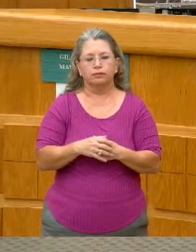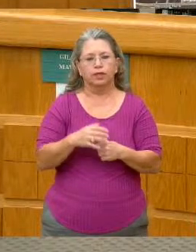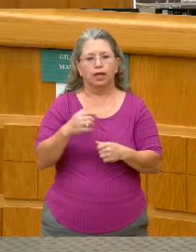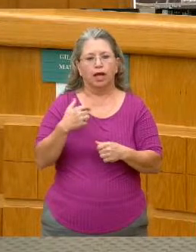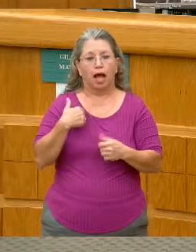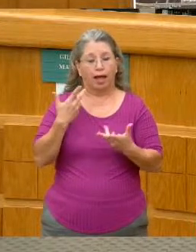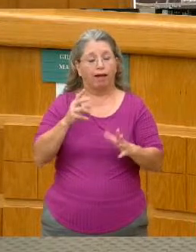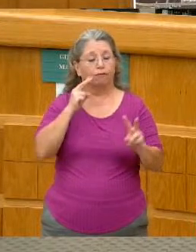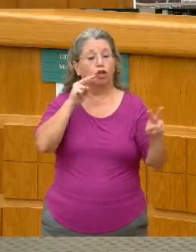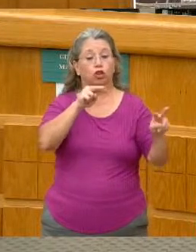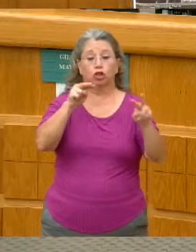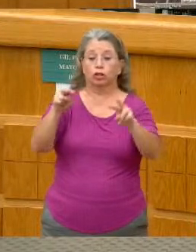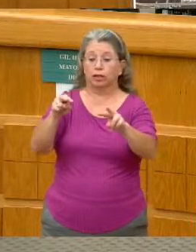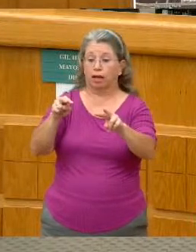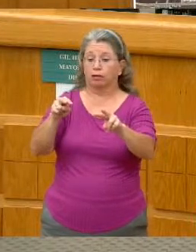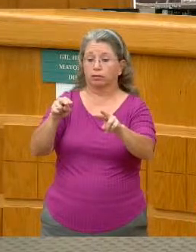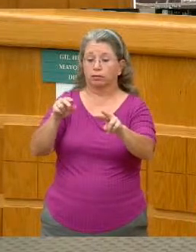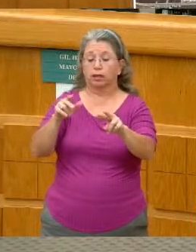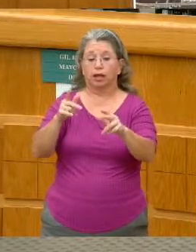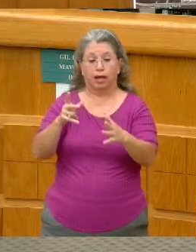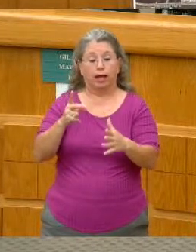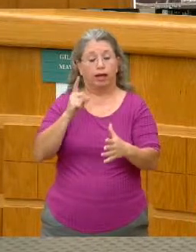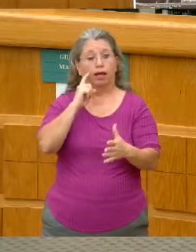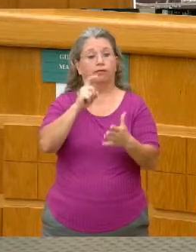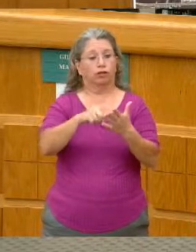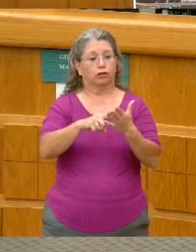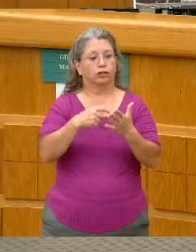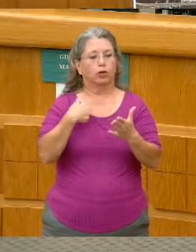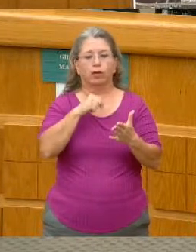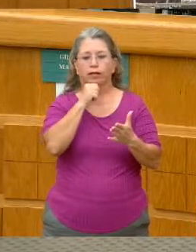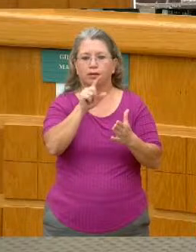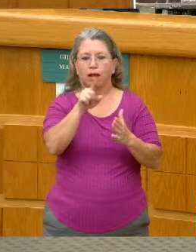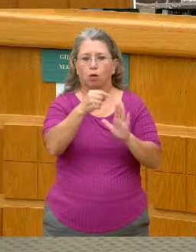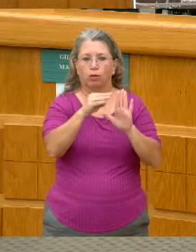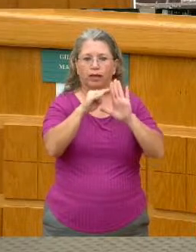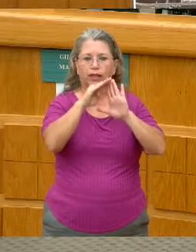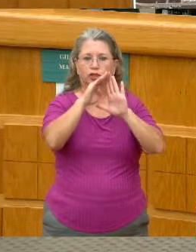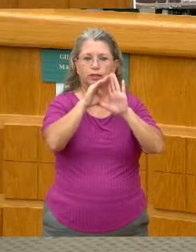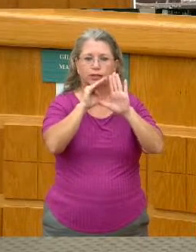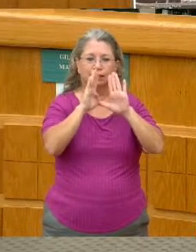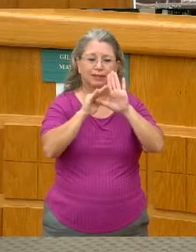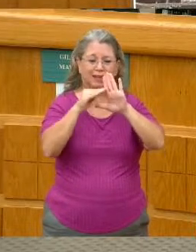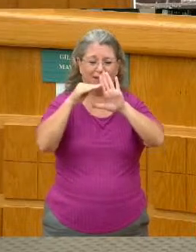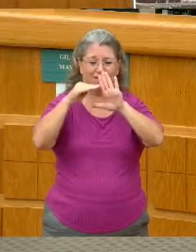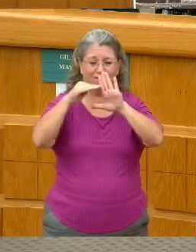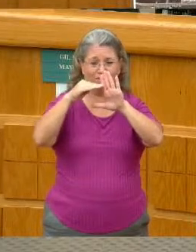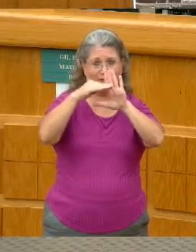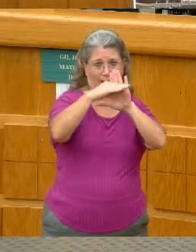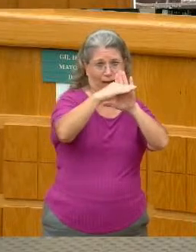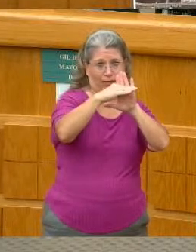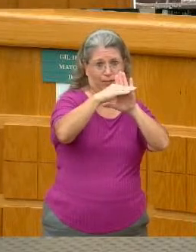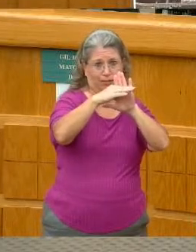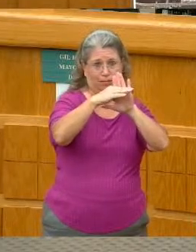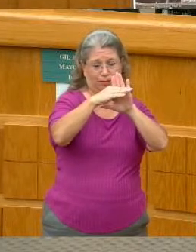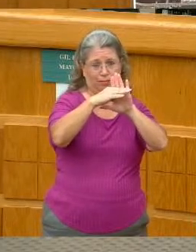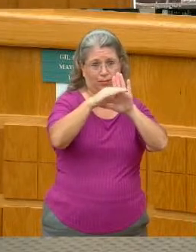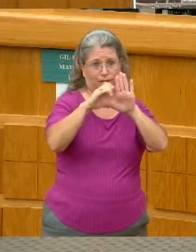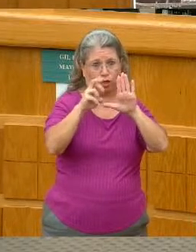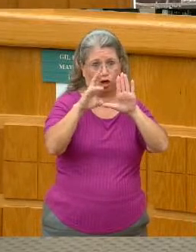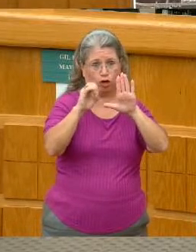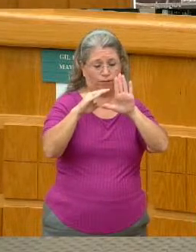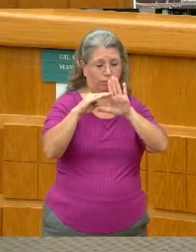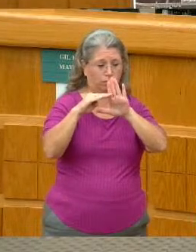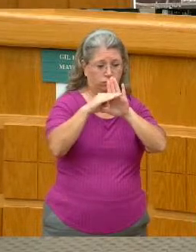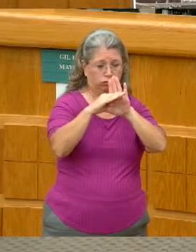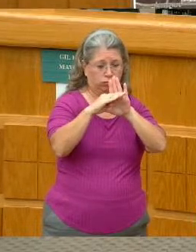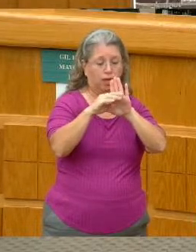I have seen that we didn't just flatten the curve, we bent it. But the fight and the struggle